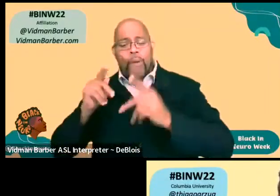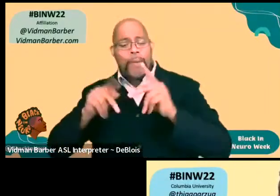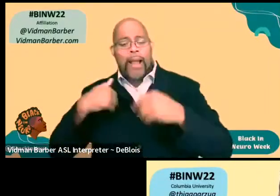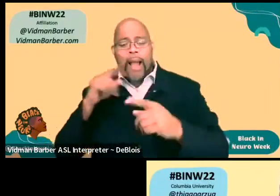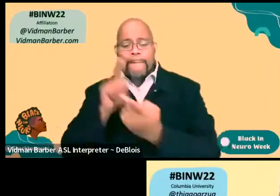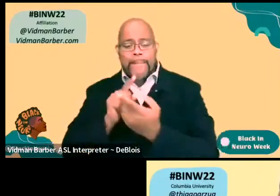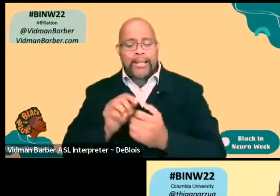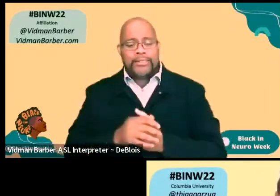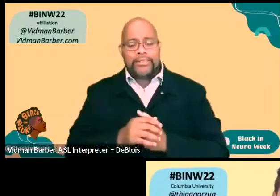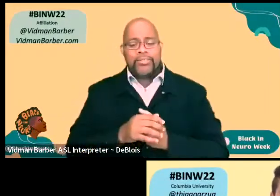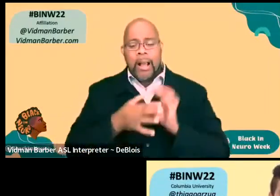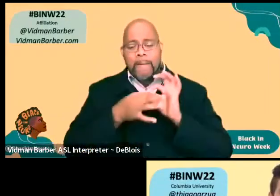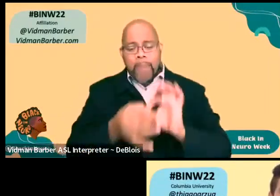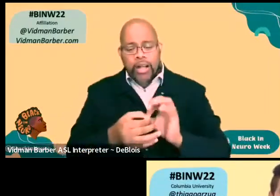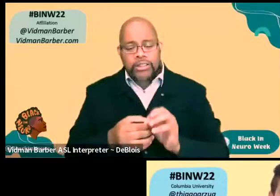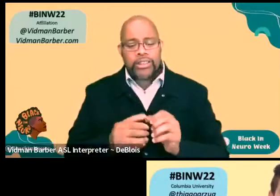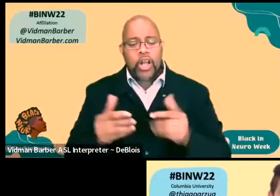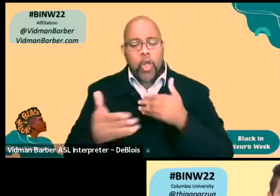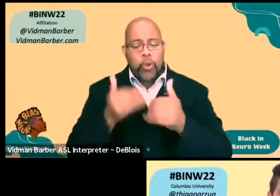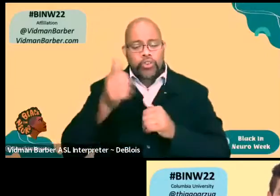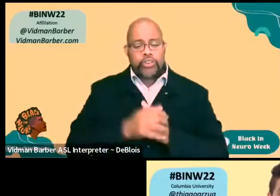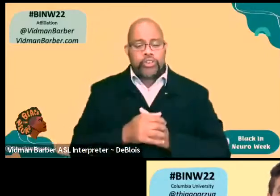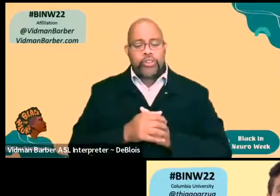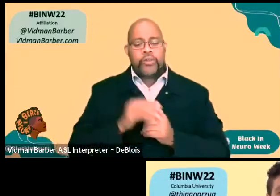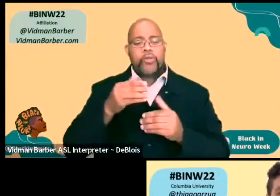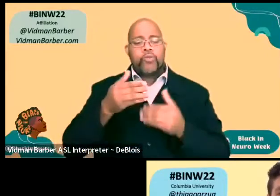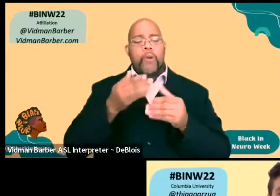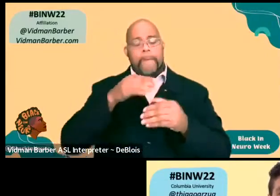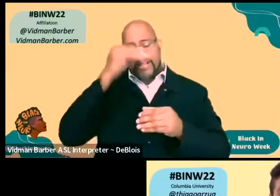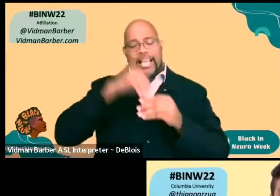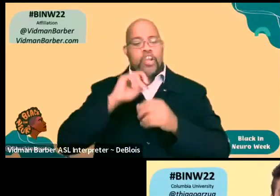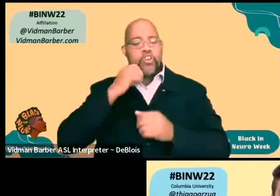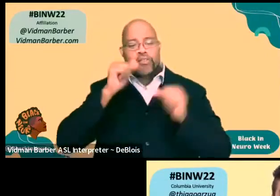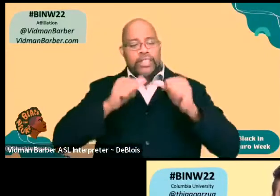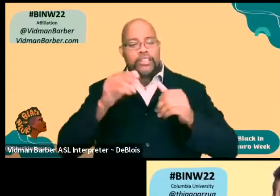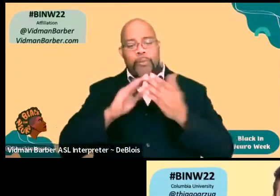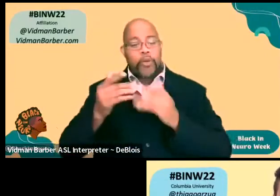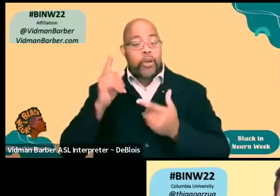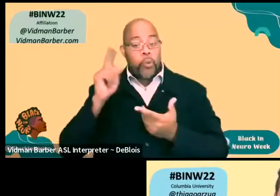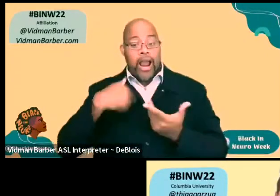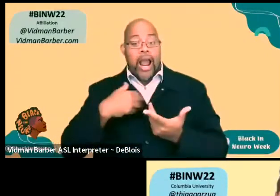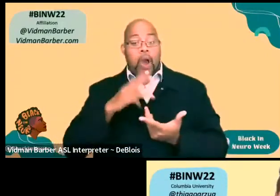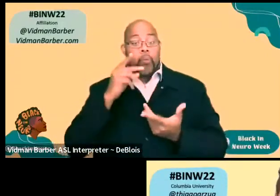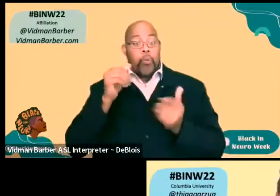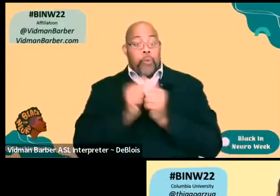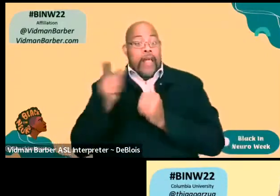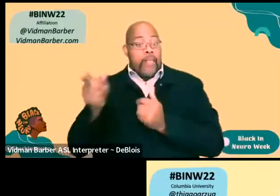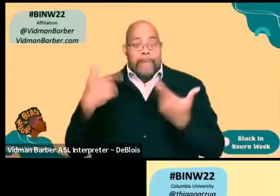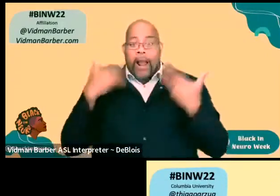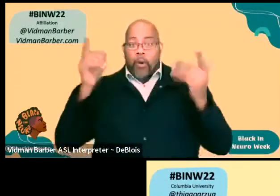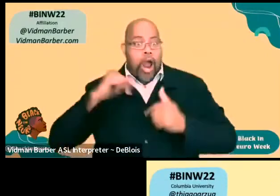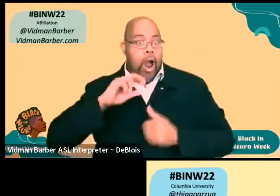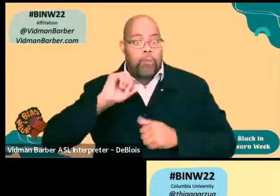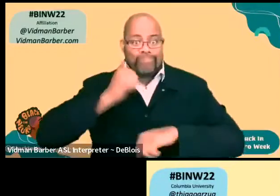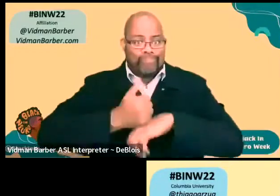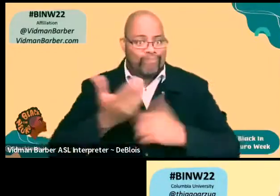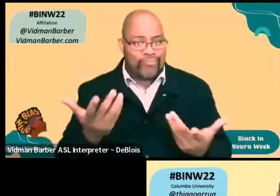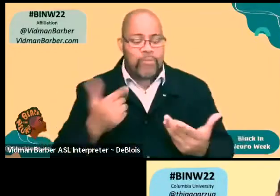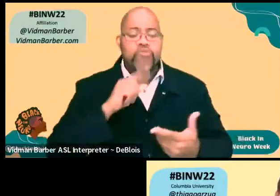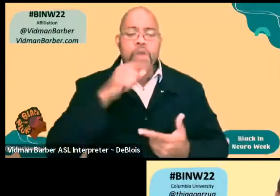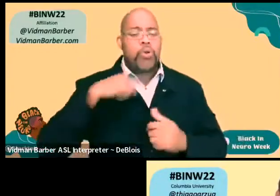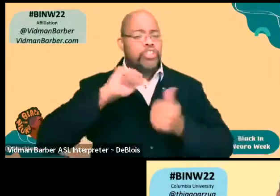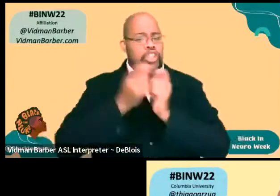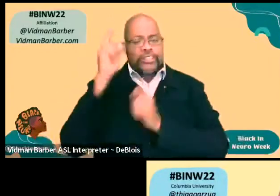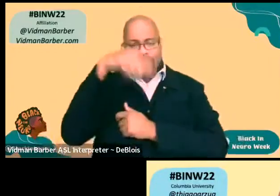or bonded closer through the Black and Neuro community. And I don't know where I'd be without them. And we really are changing the face